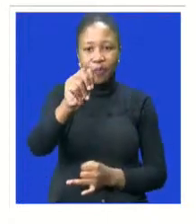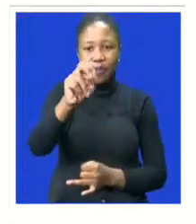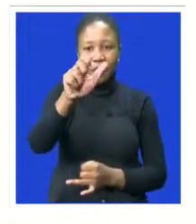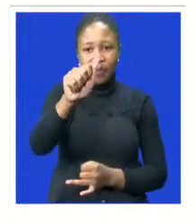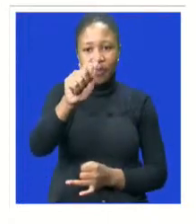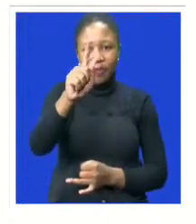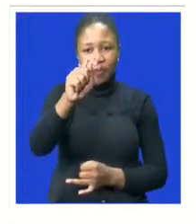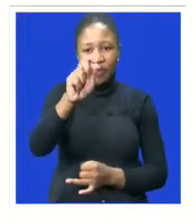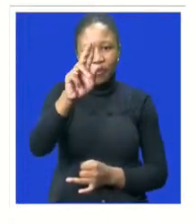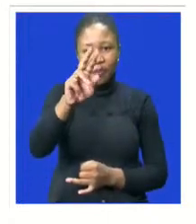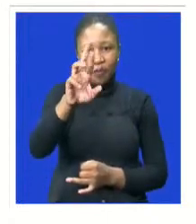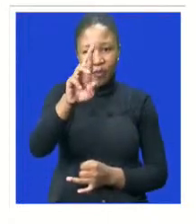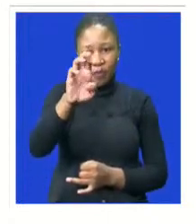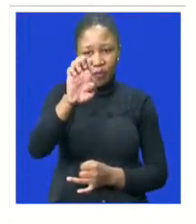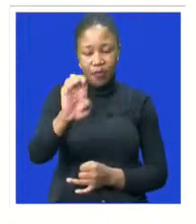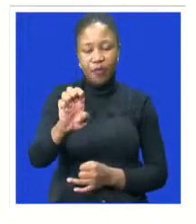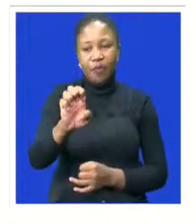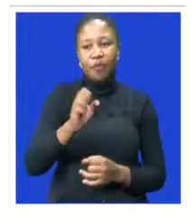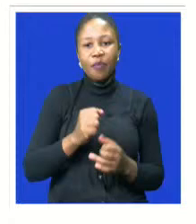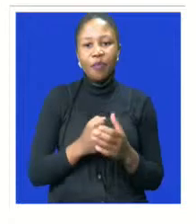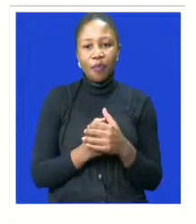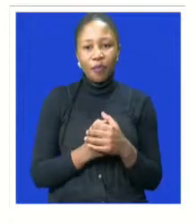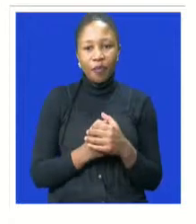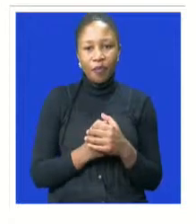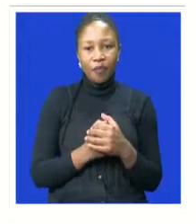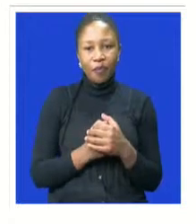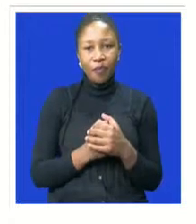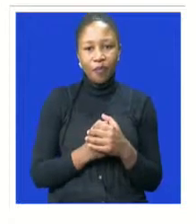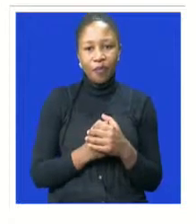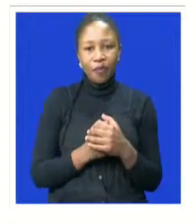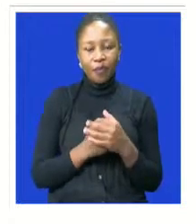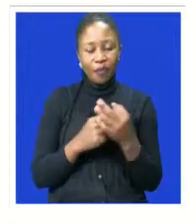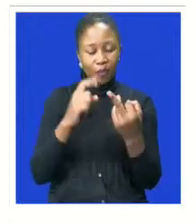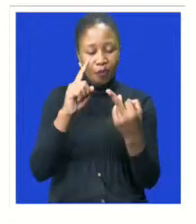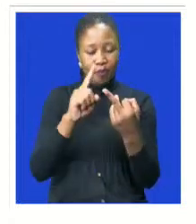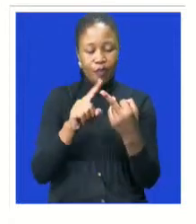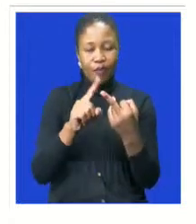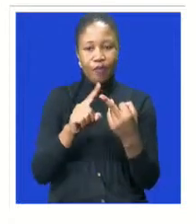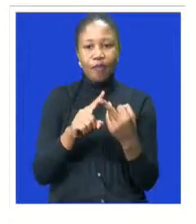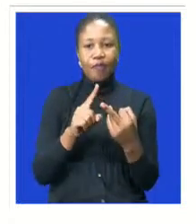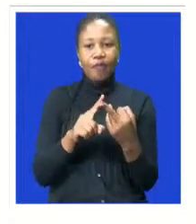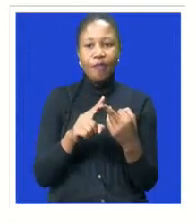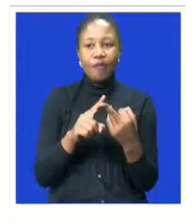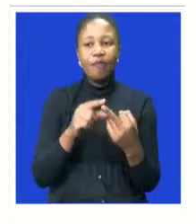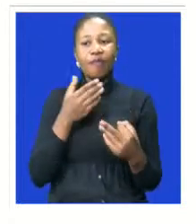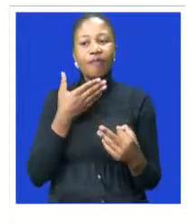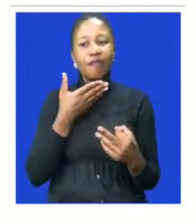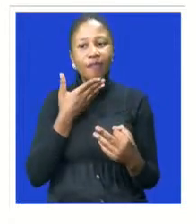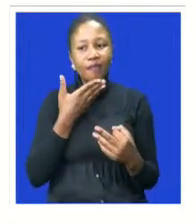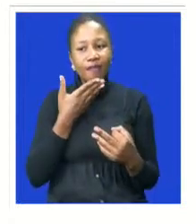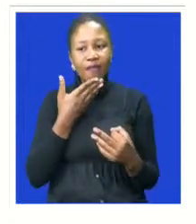together? Nature. And the next word is man-made.